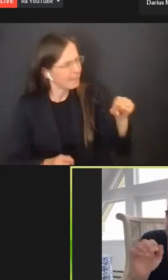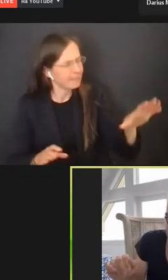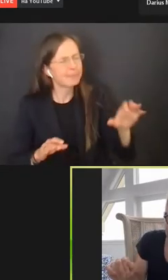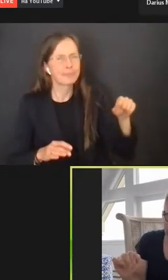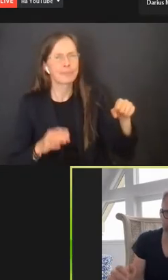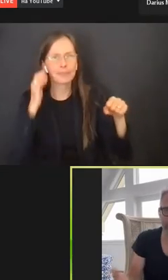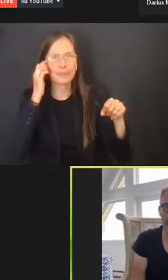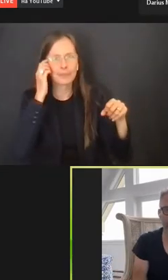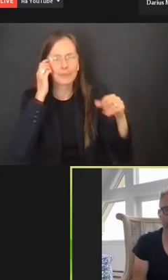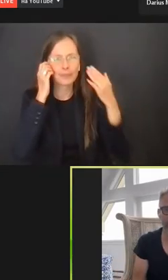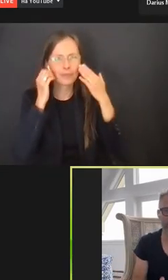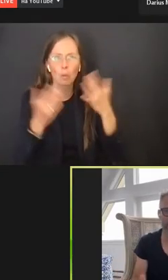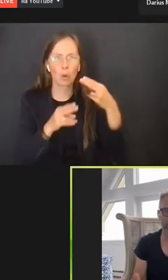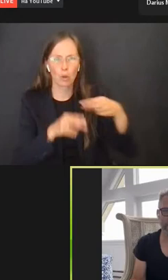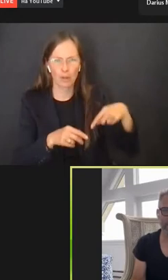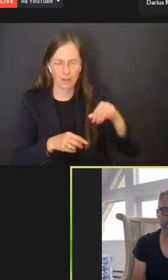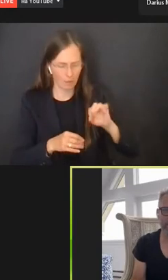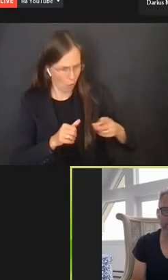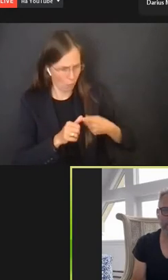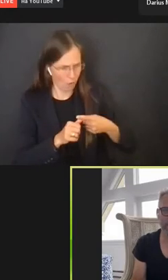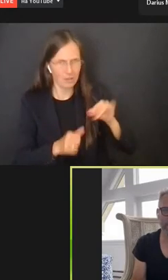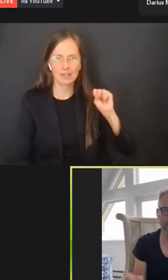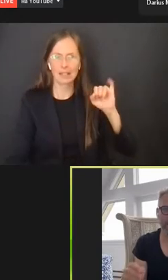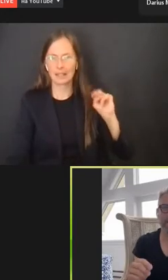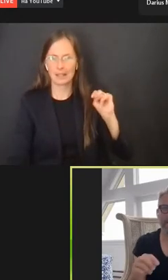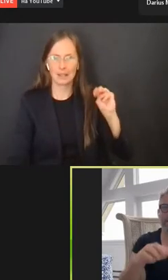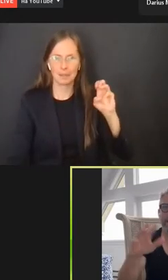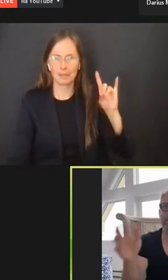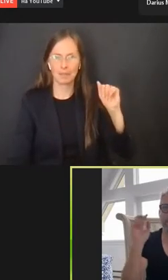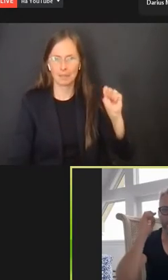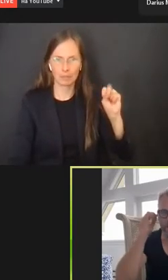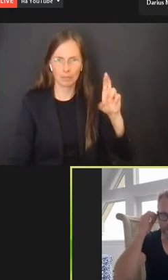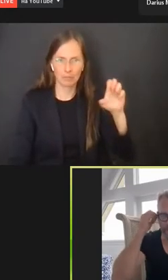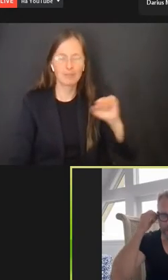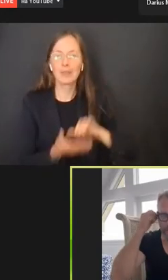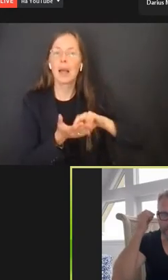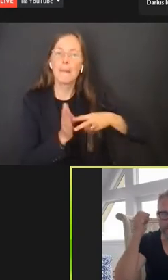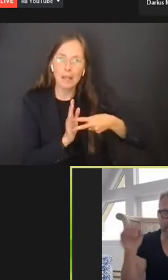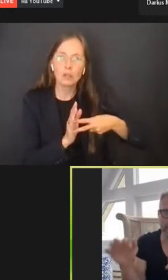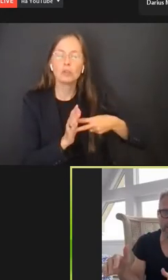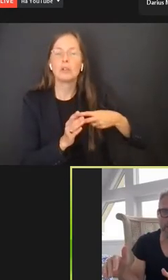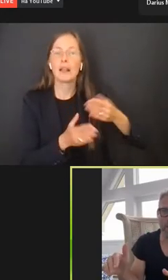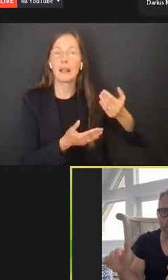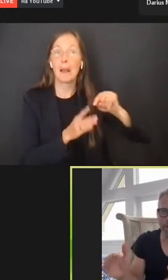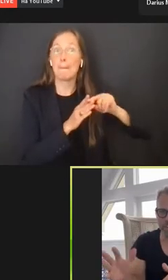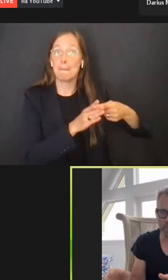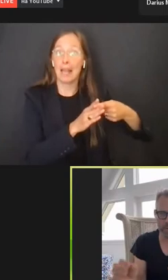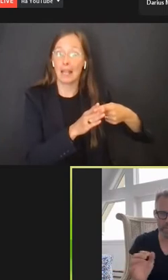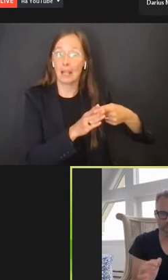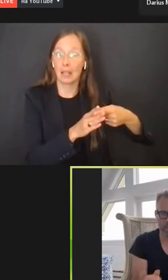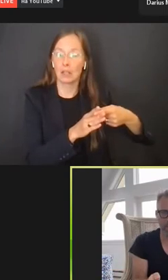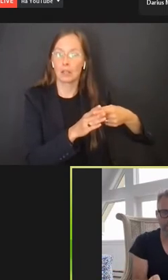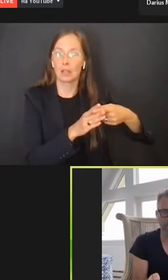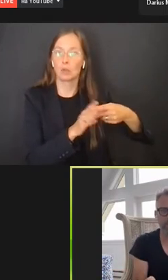I don't know what you call this. If the first one's a medias res, you know, and that means starting at the beginning is at the end. What is it when